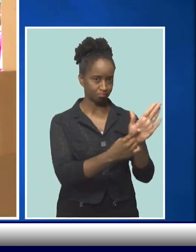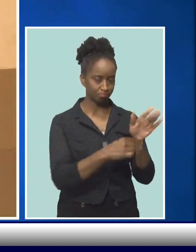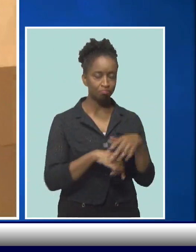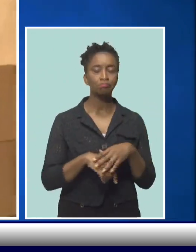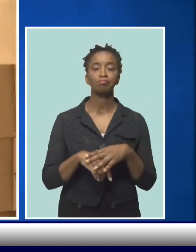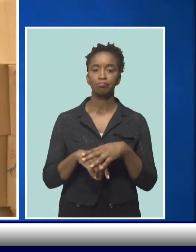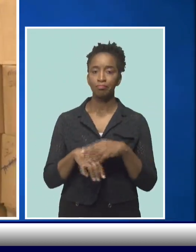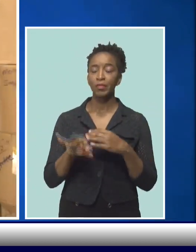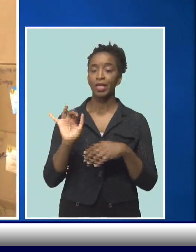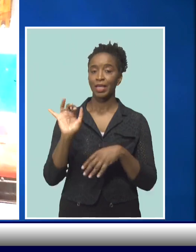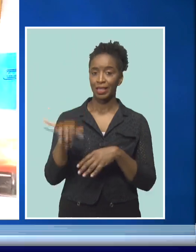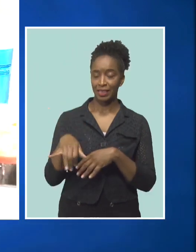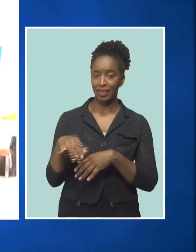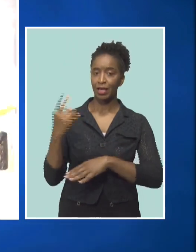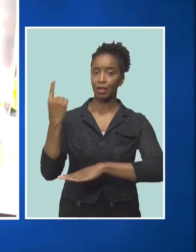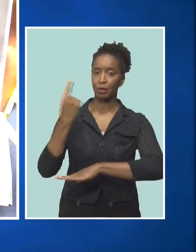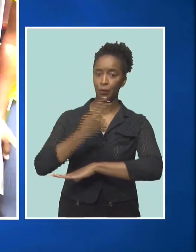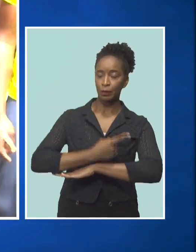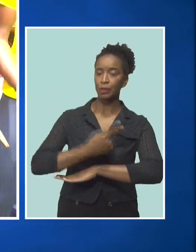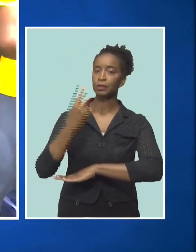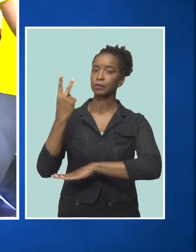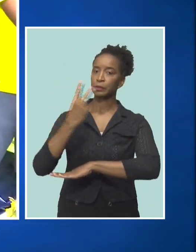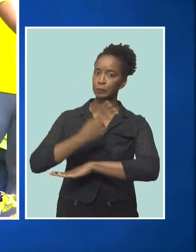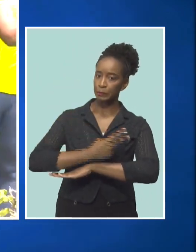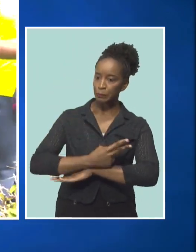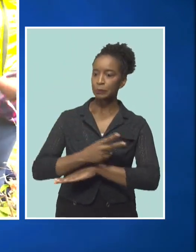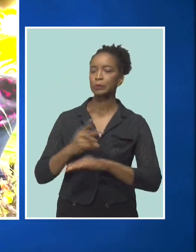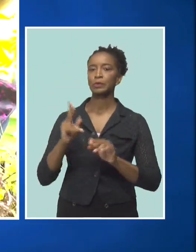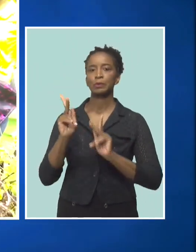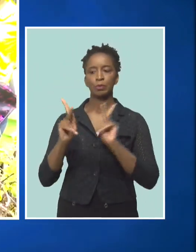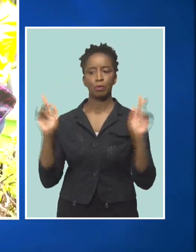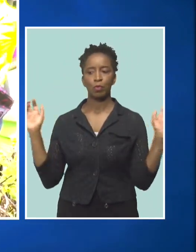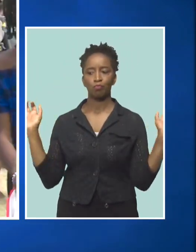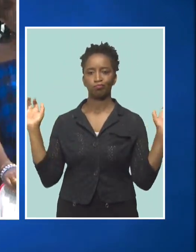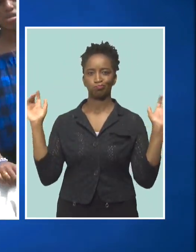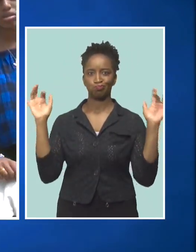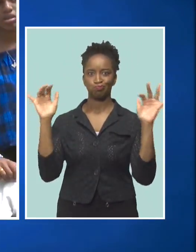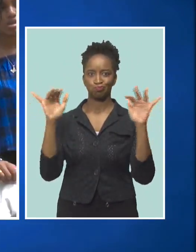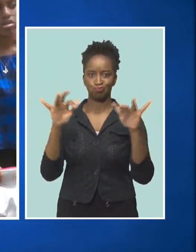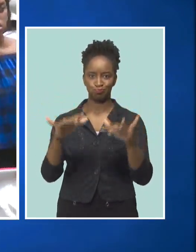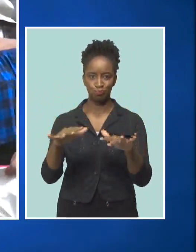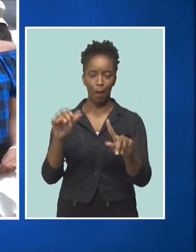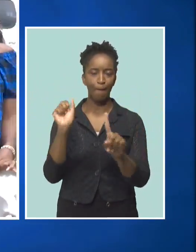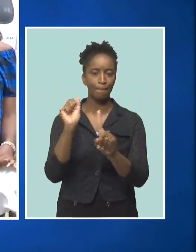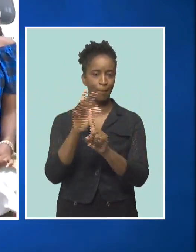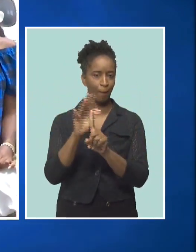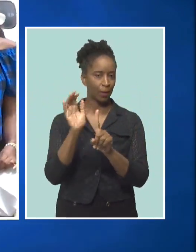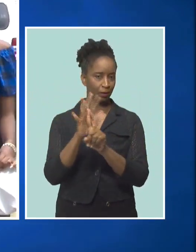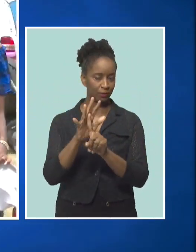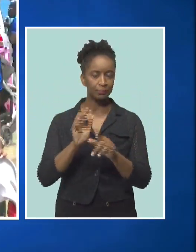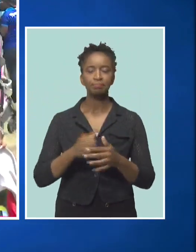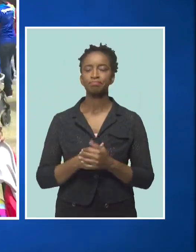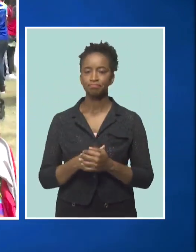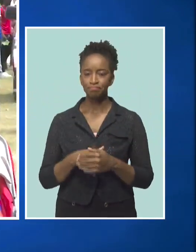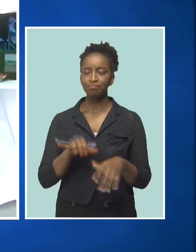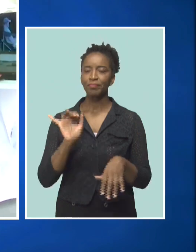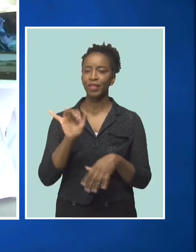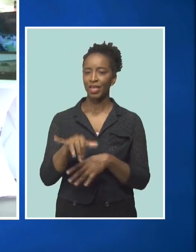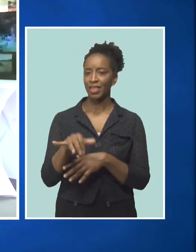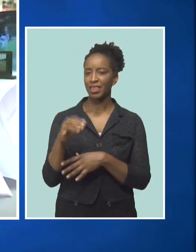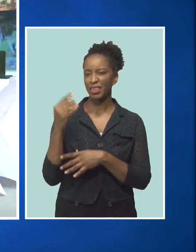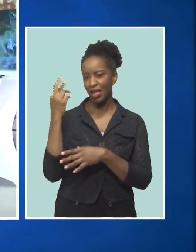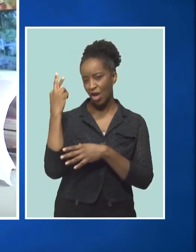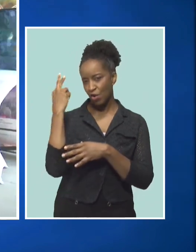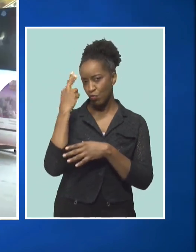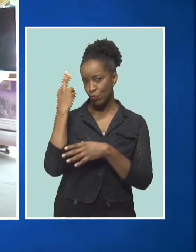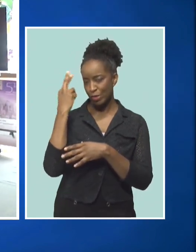2, there's no doubt about the popularity of the event. That's the reason BAS CEO James Paul believes it should be afforded